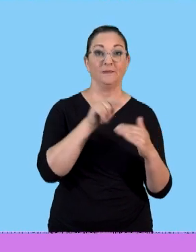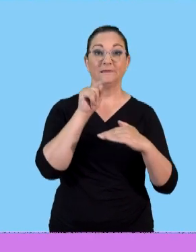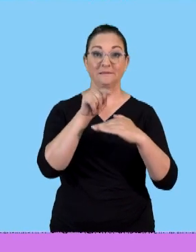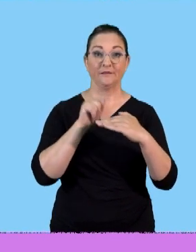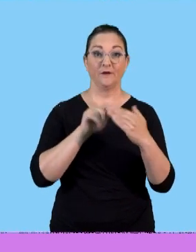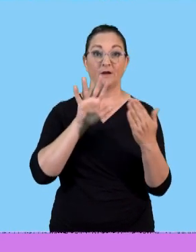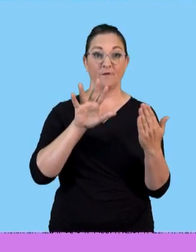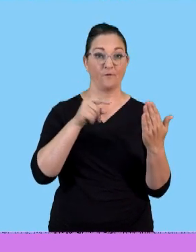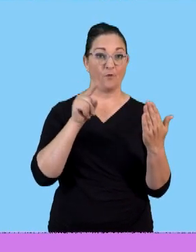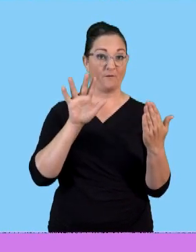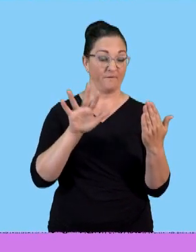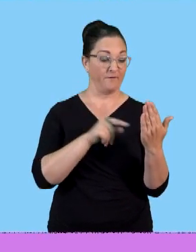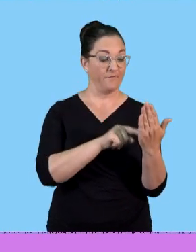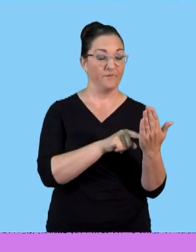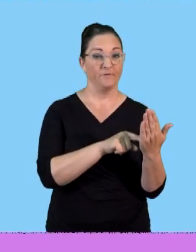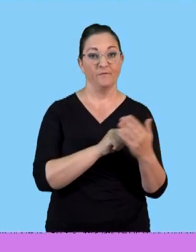by 5.5.